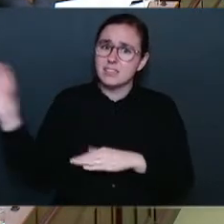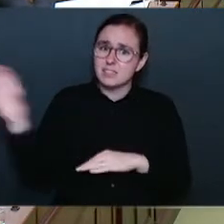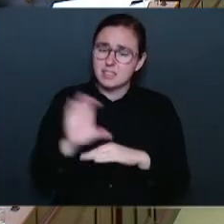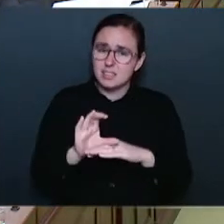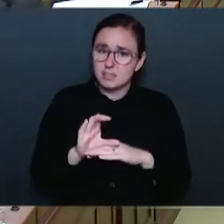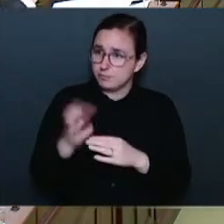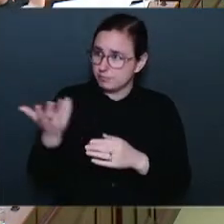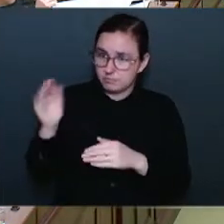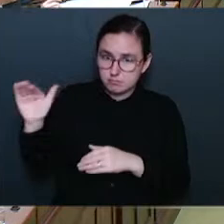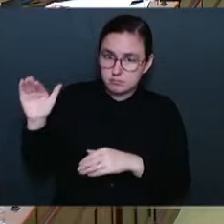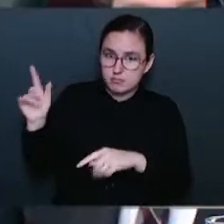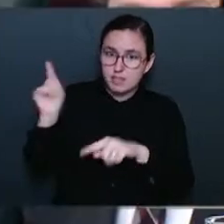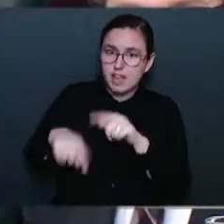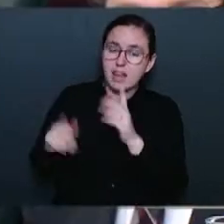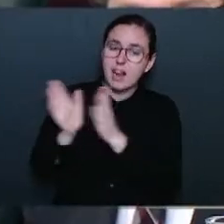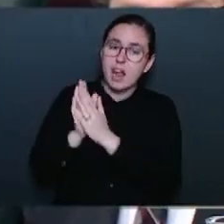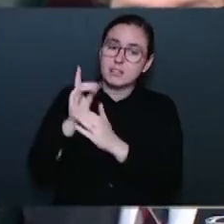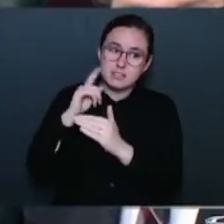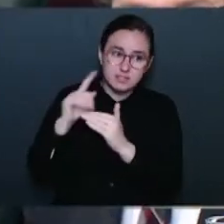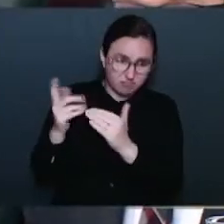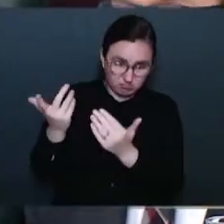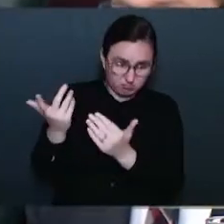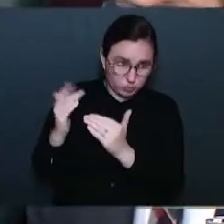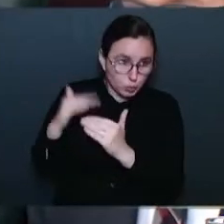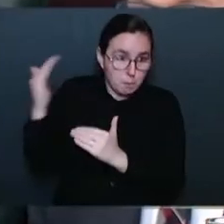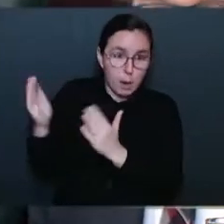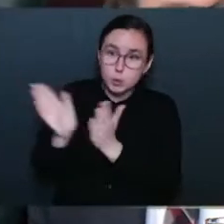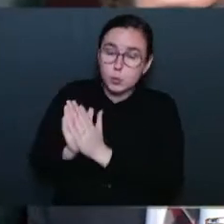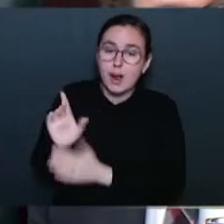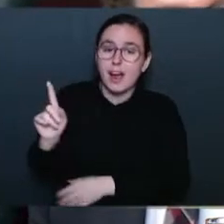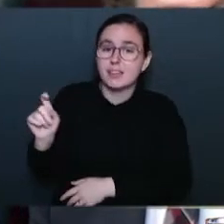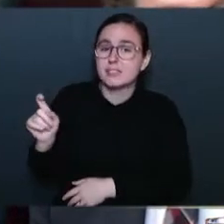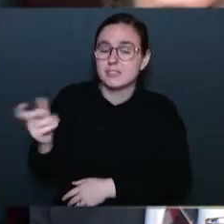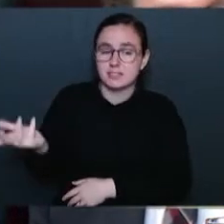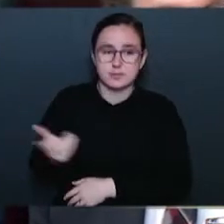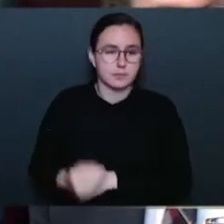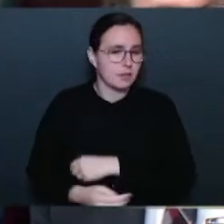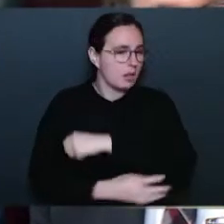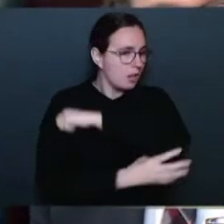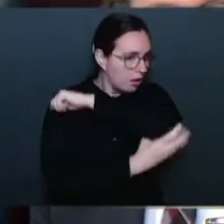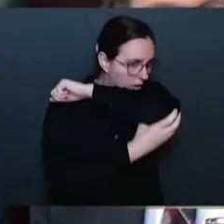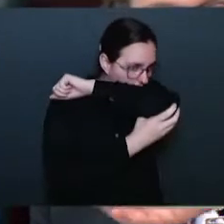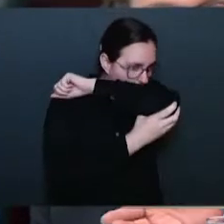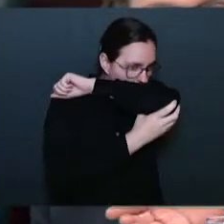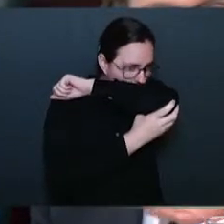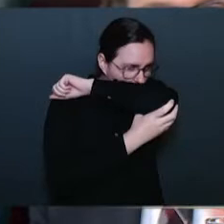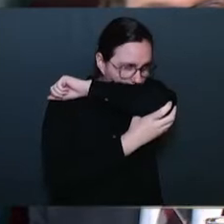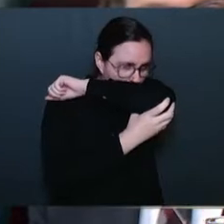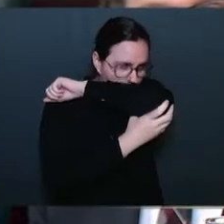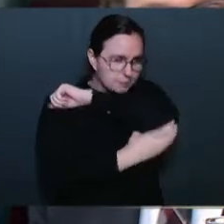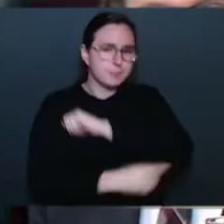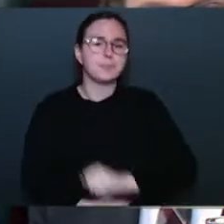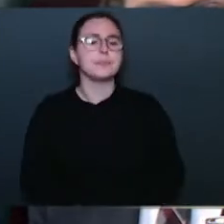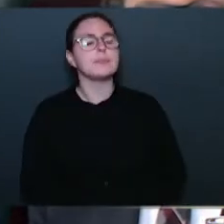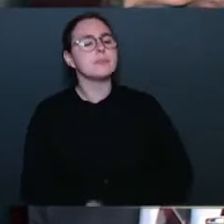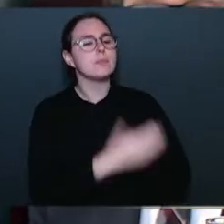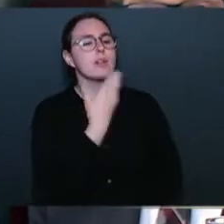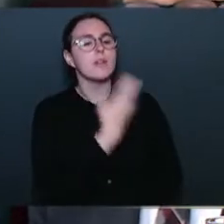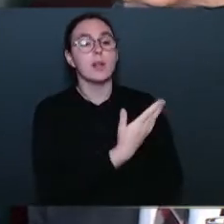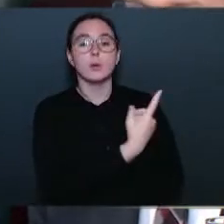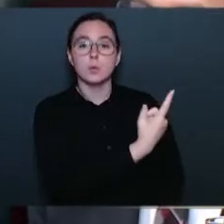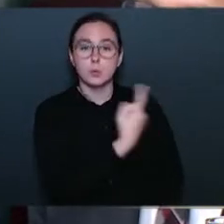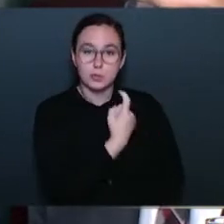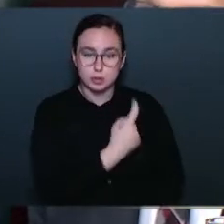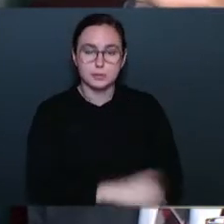thank you Mr Speaker and thank you for the honorable member continue to read this question Echo was my colleague Minister of Housing and Social Services